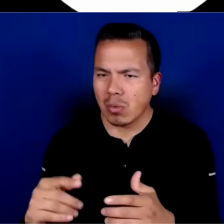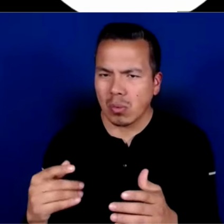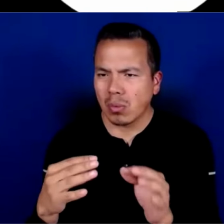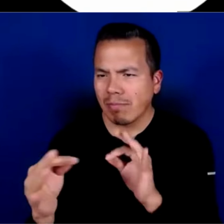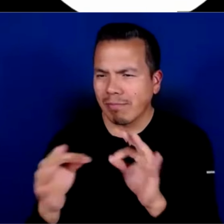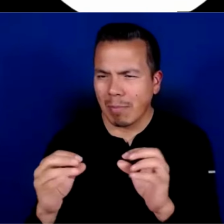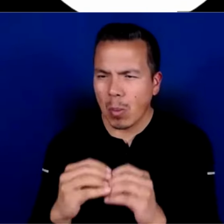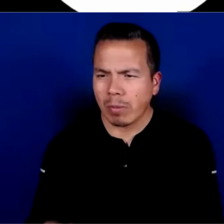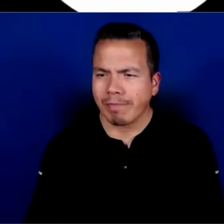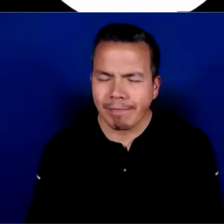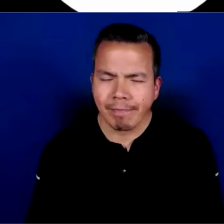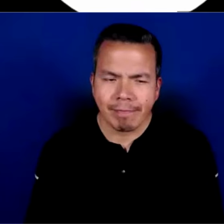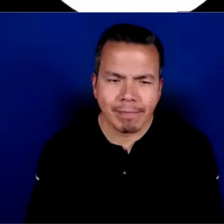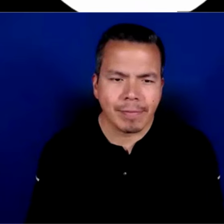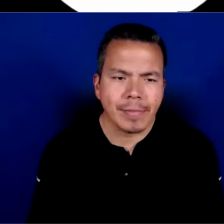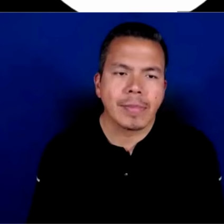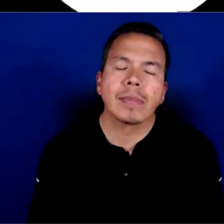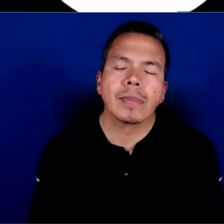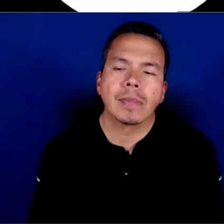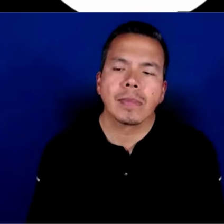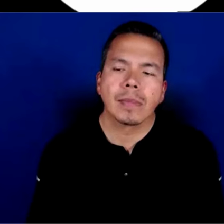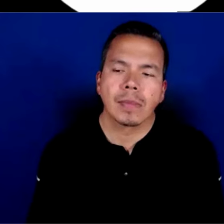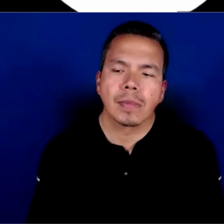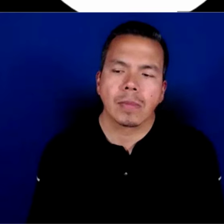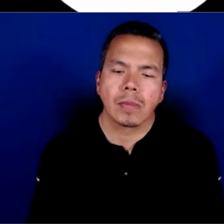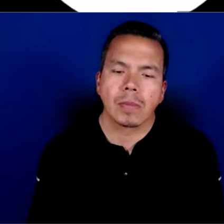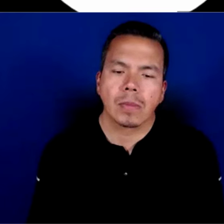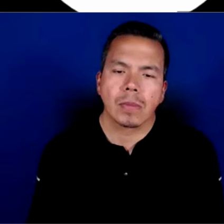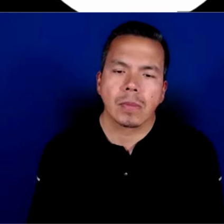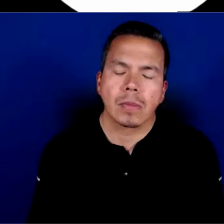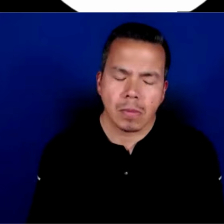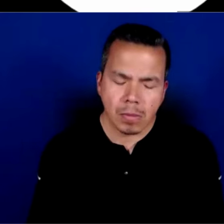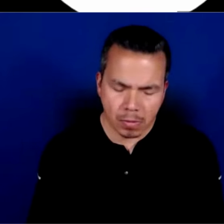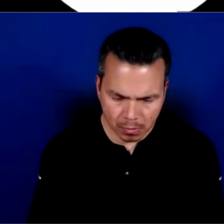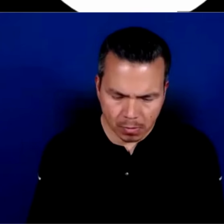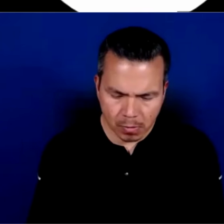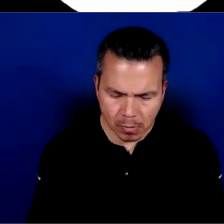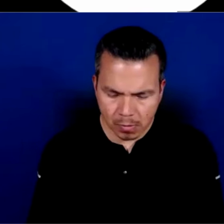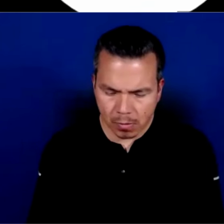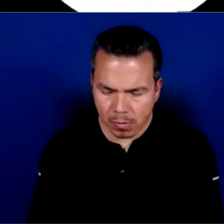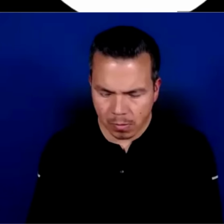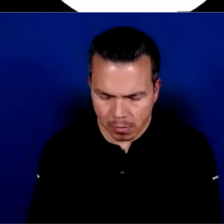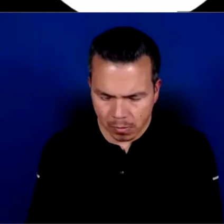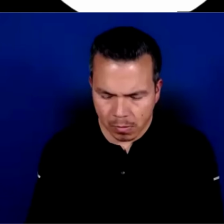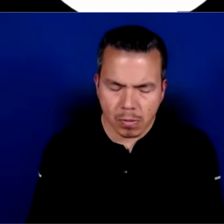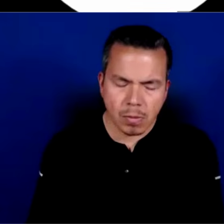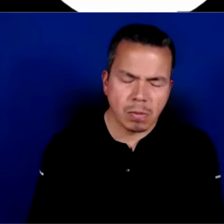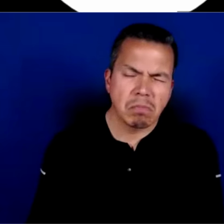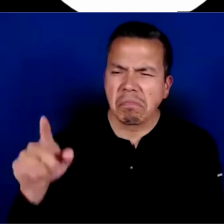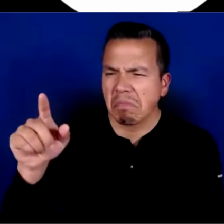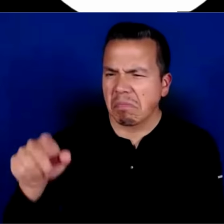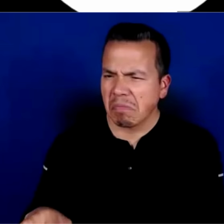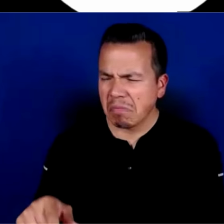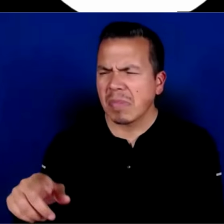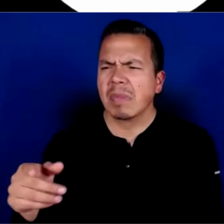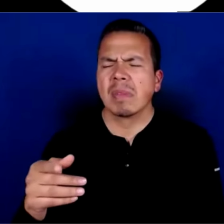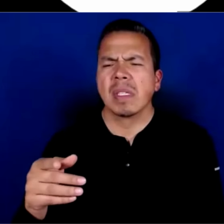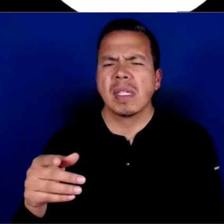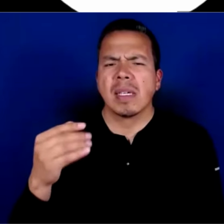Okay. Again, we're back to the sort of non-earned resourcey type of thing. So instead of a gift card, what